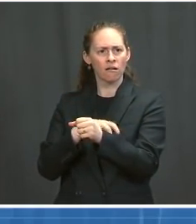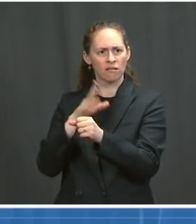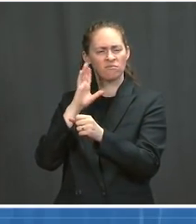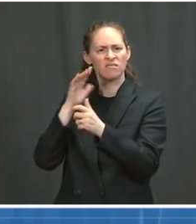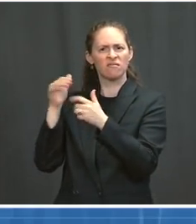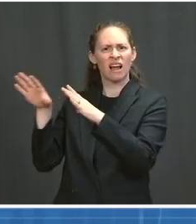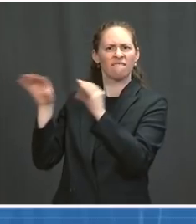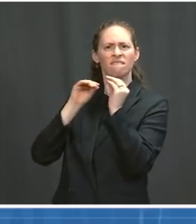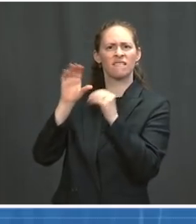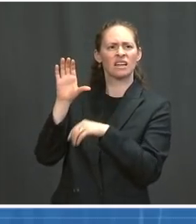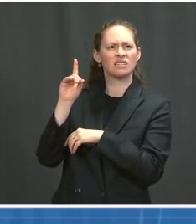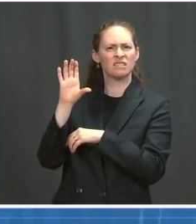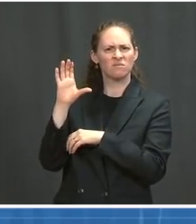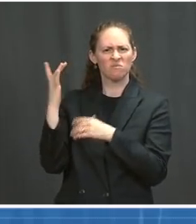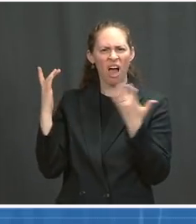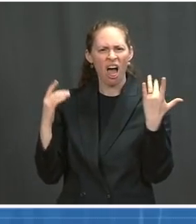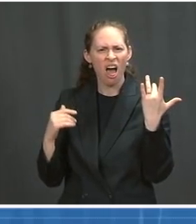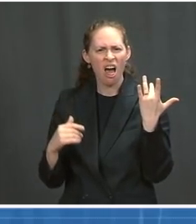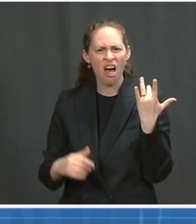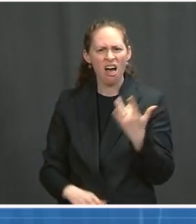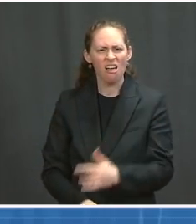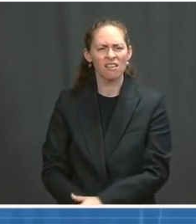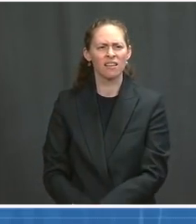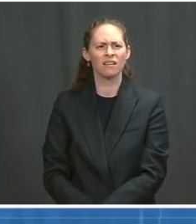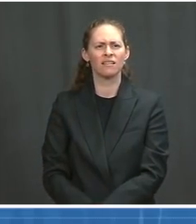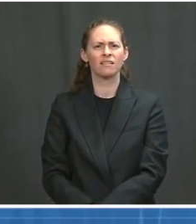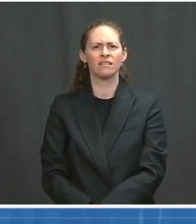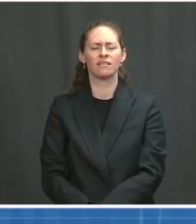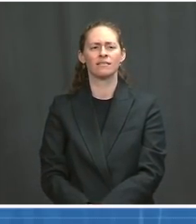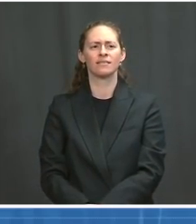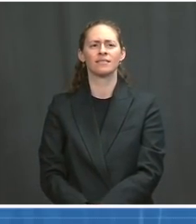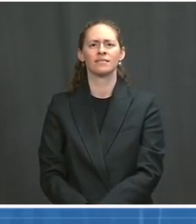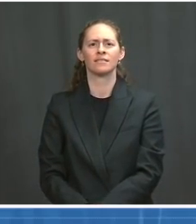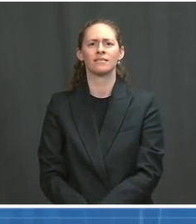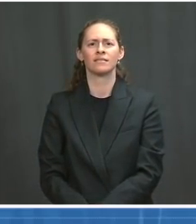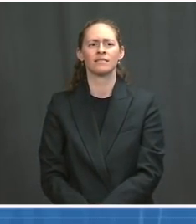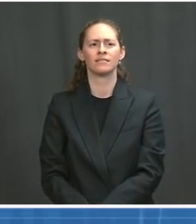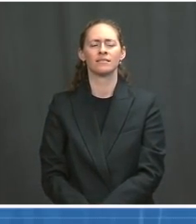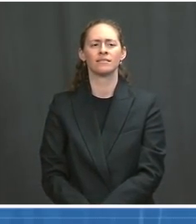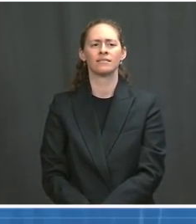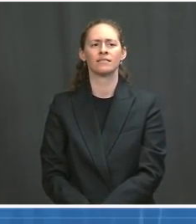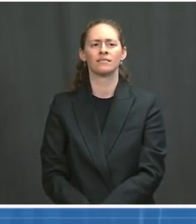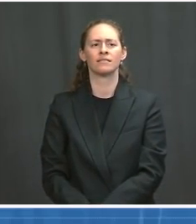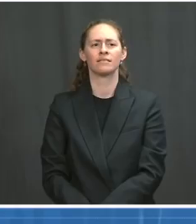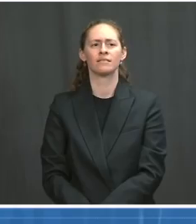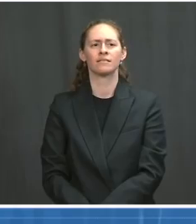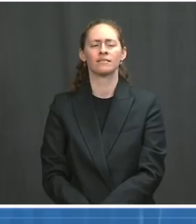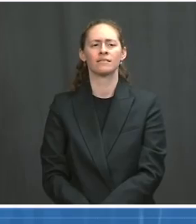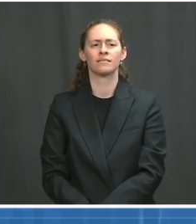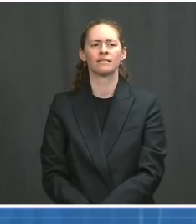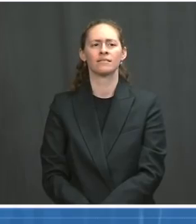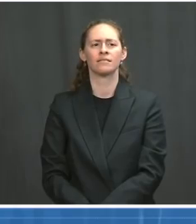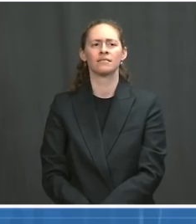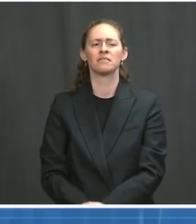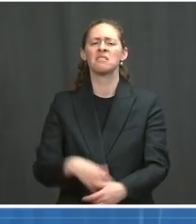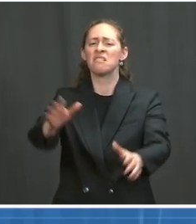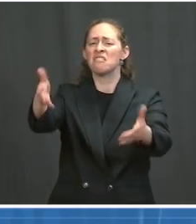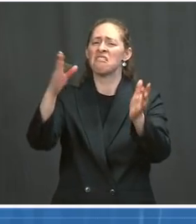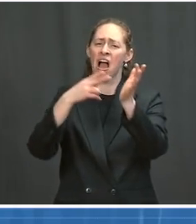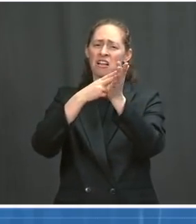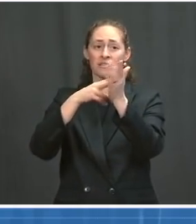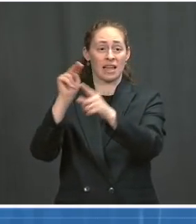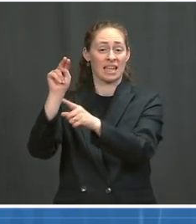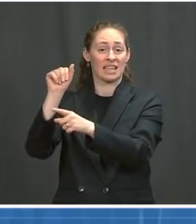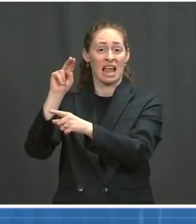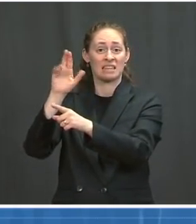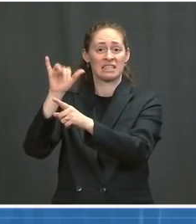Thank you very much for that question. As you note, Dr. Messonnier has been a true hero and through her career in